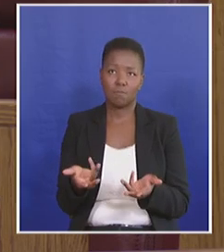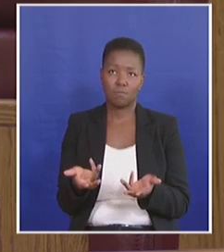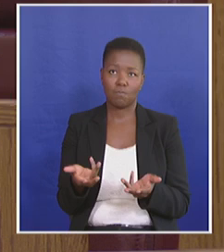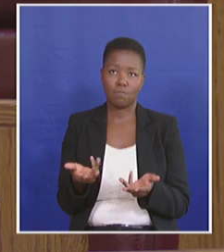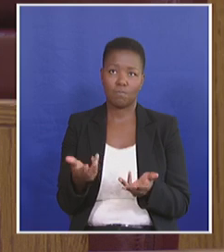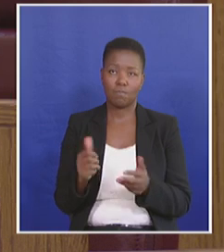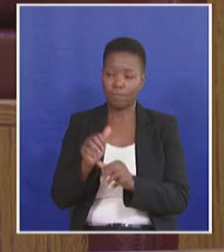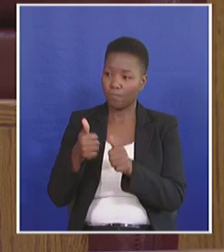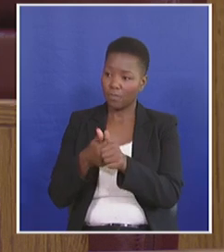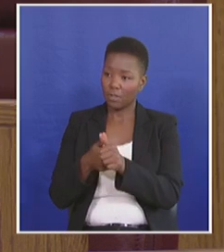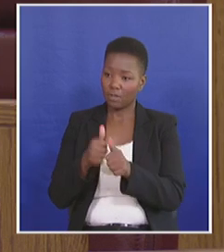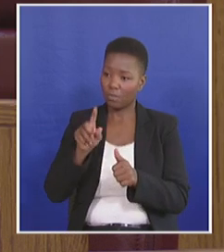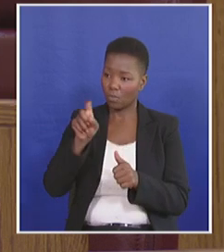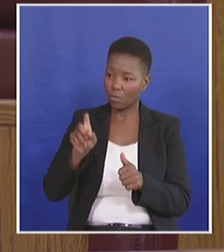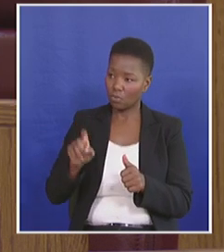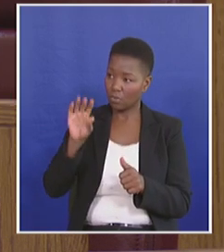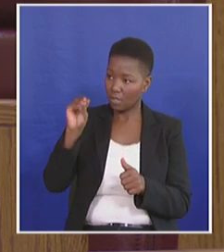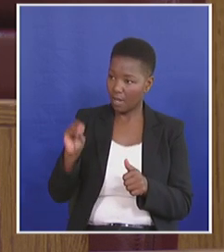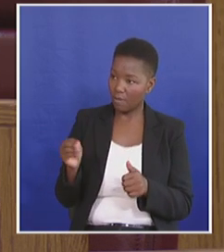follow-up question, Ma?